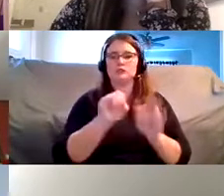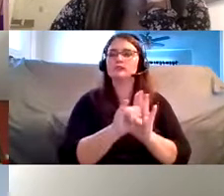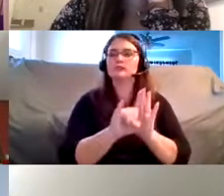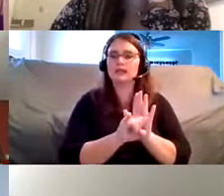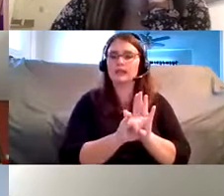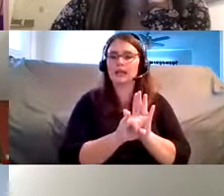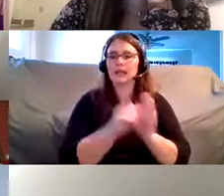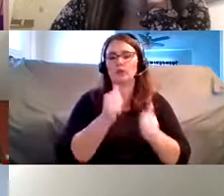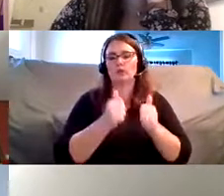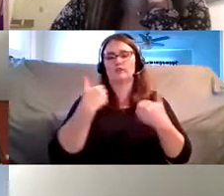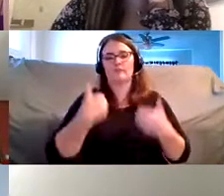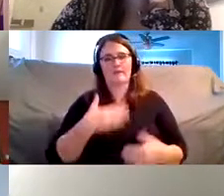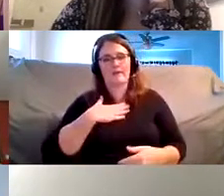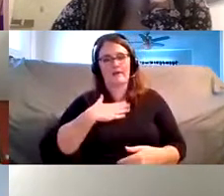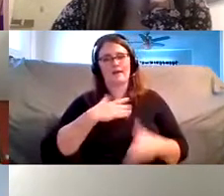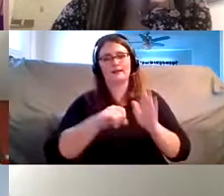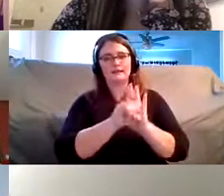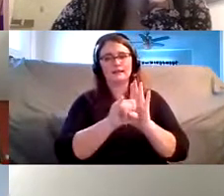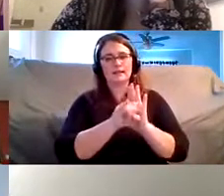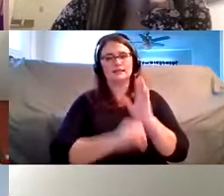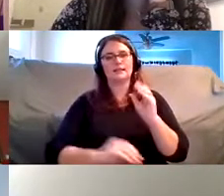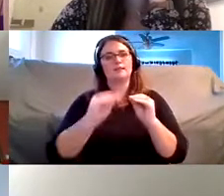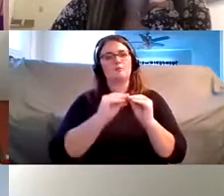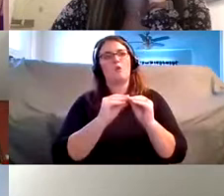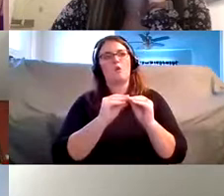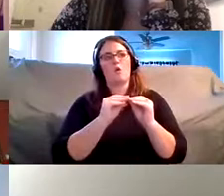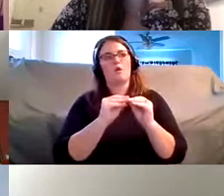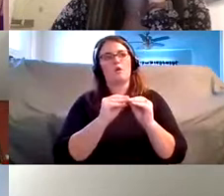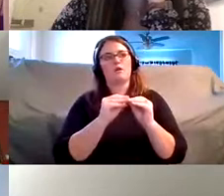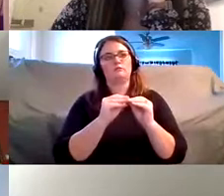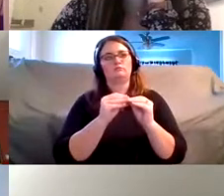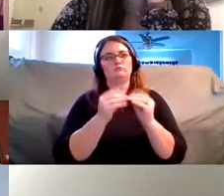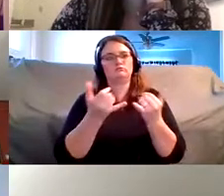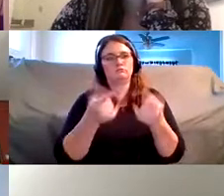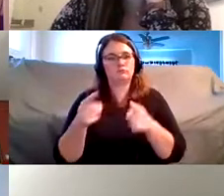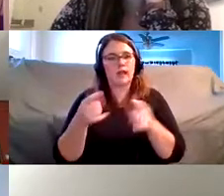one of my identities is more salient in that particular context.